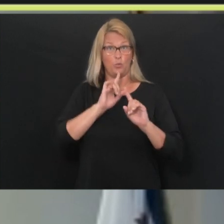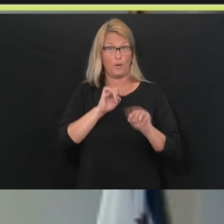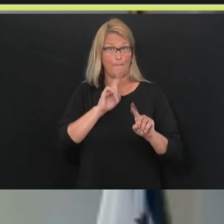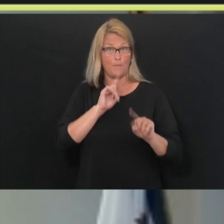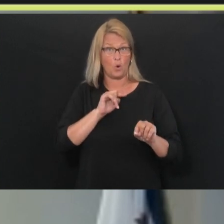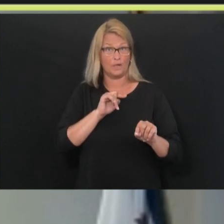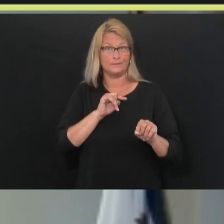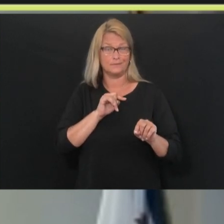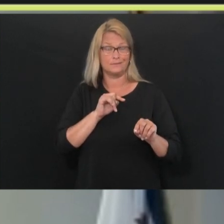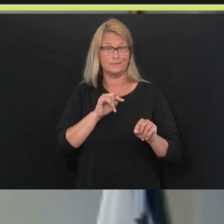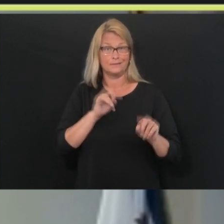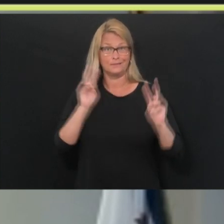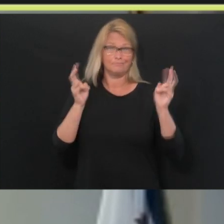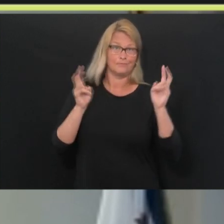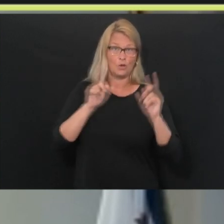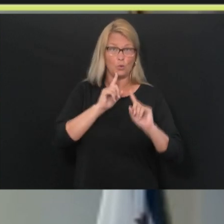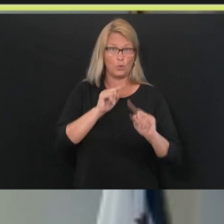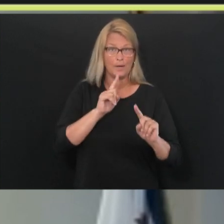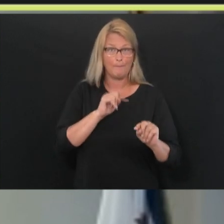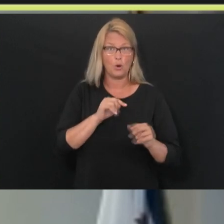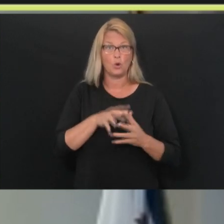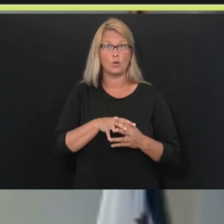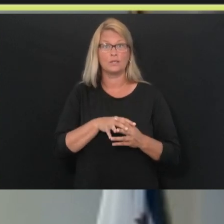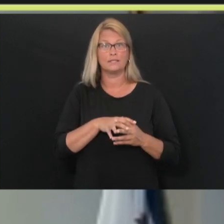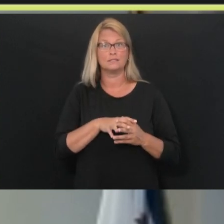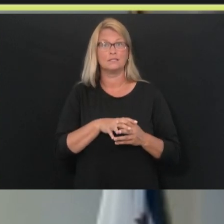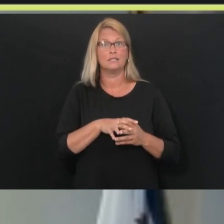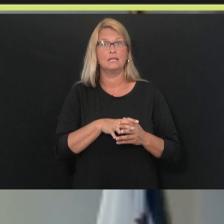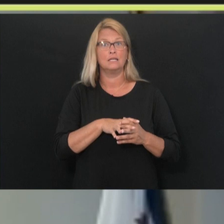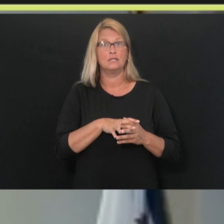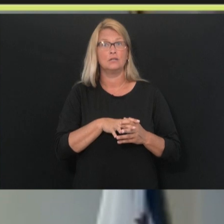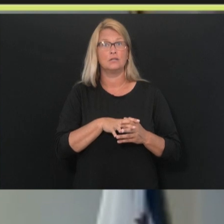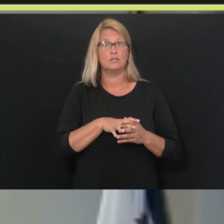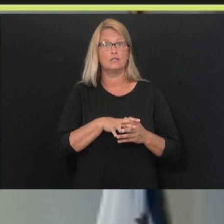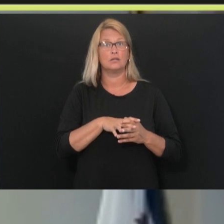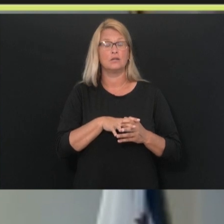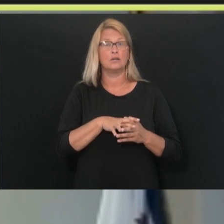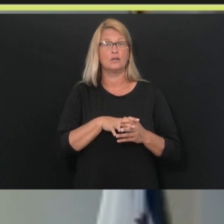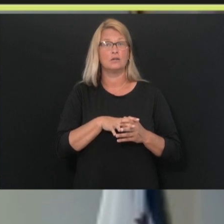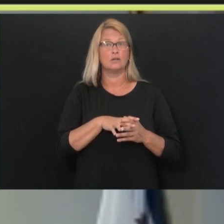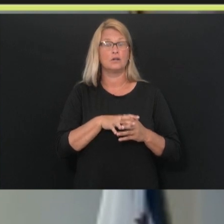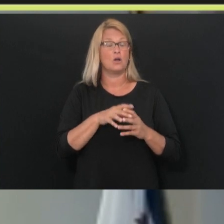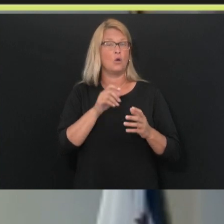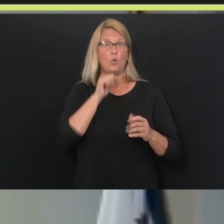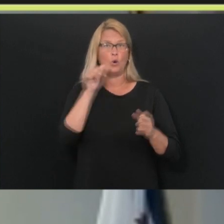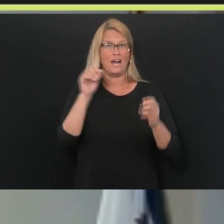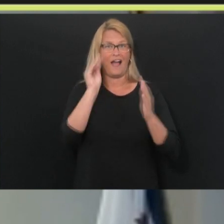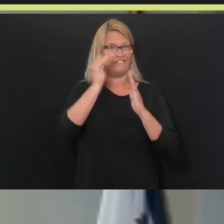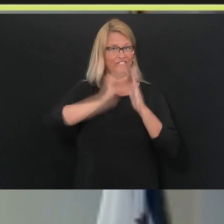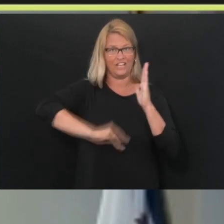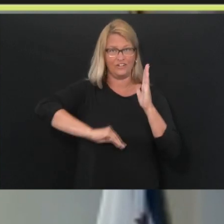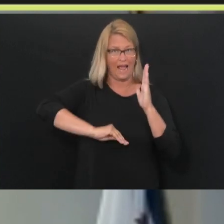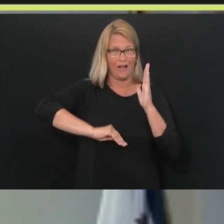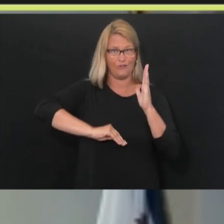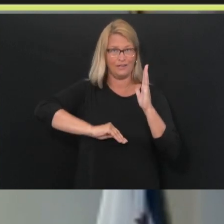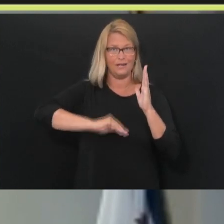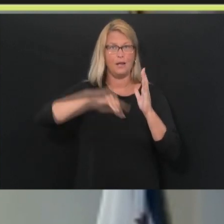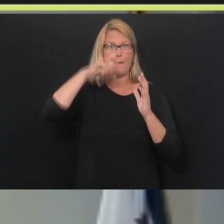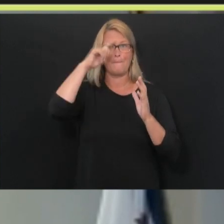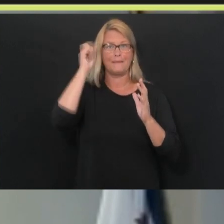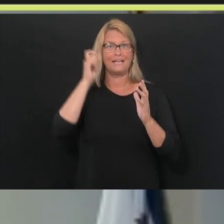on because, don't like to keep saying death so much. These reports were not filled out due to the change